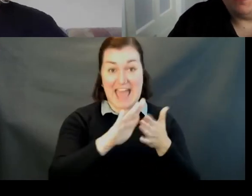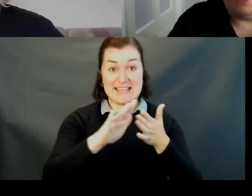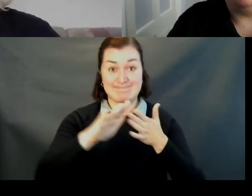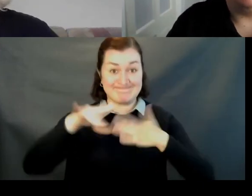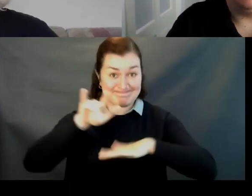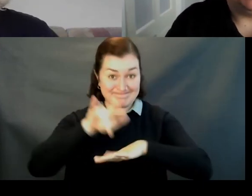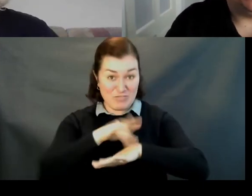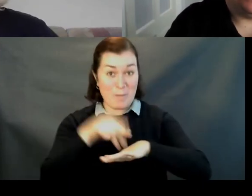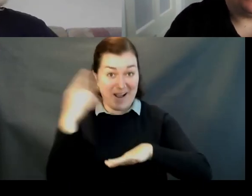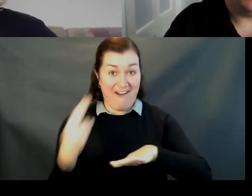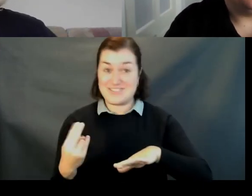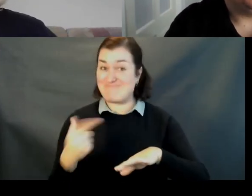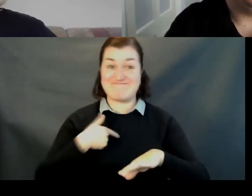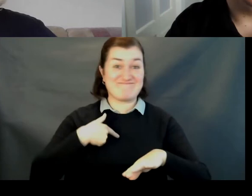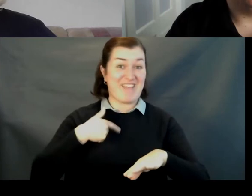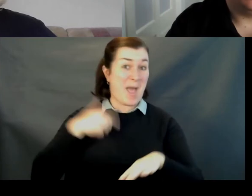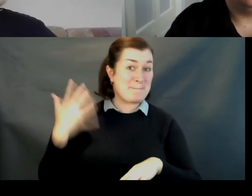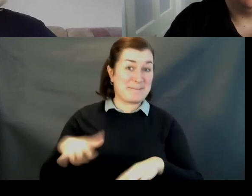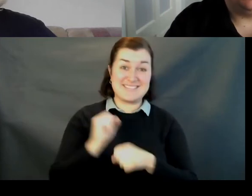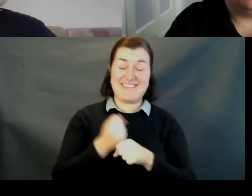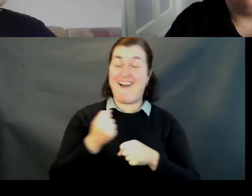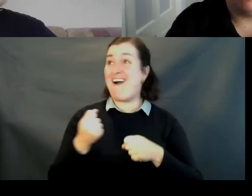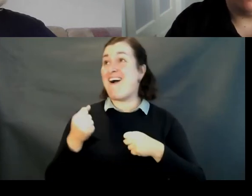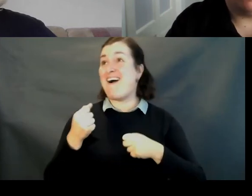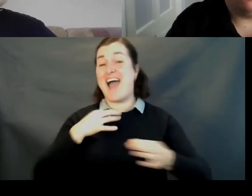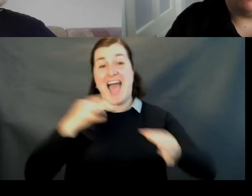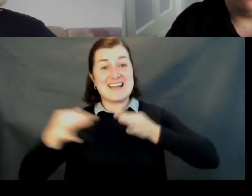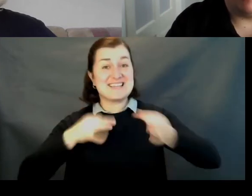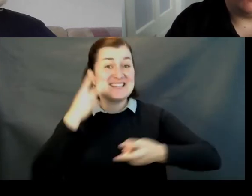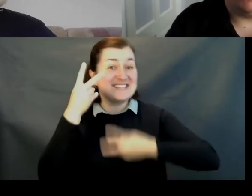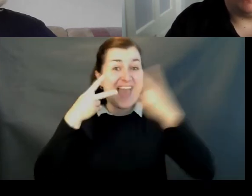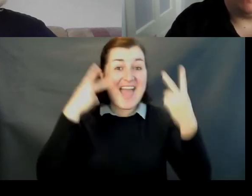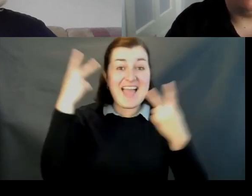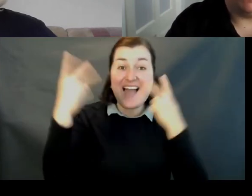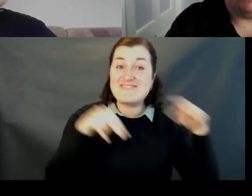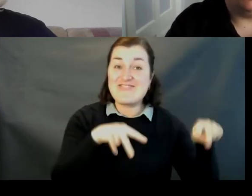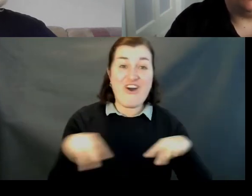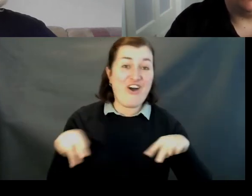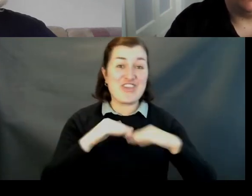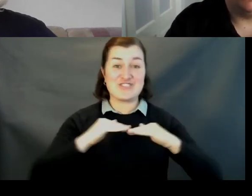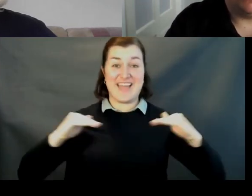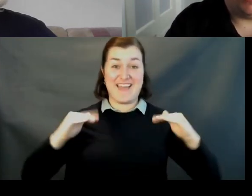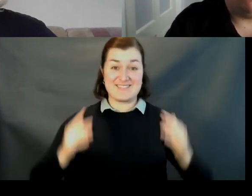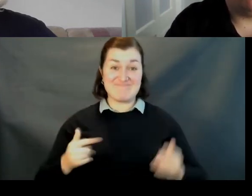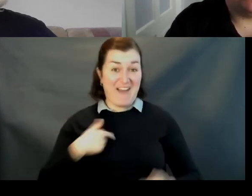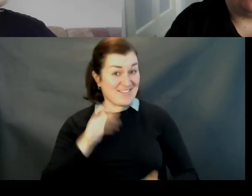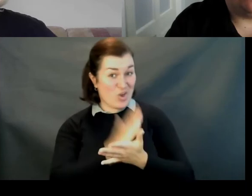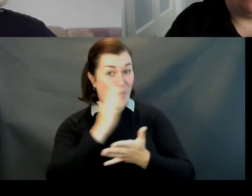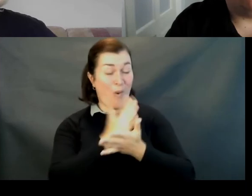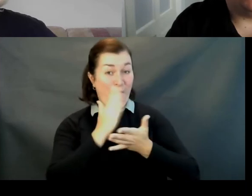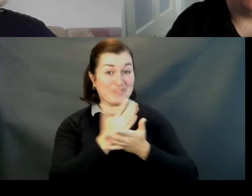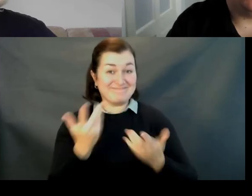all the acting, singing and dancing on stage and all that, and really, you know, obviously really enjoyed that. And after